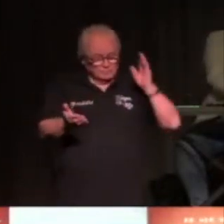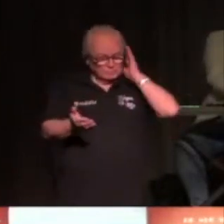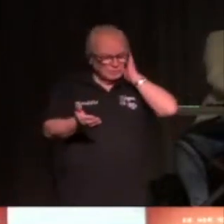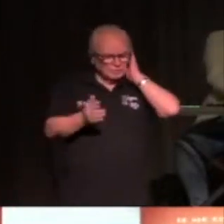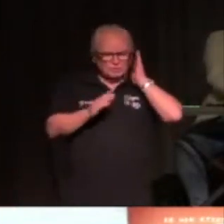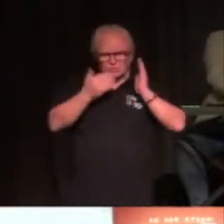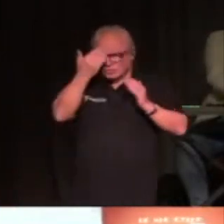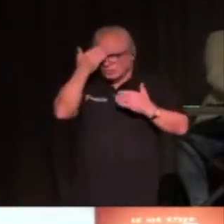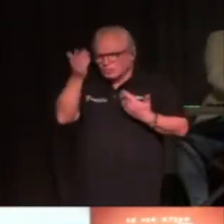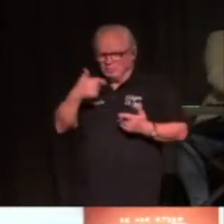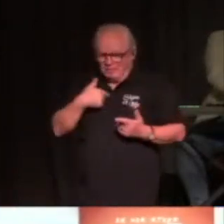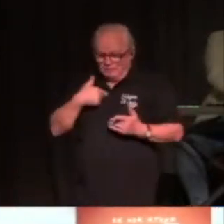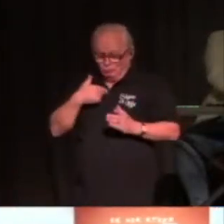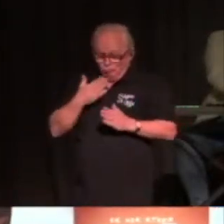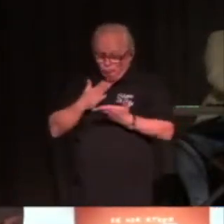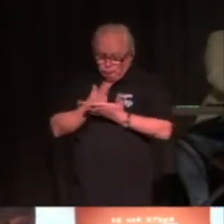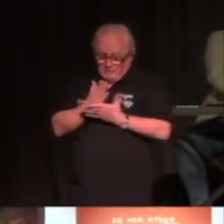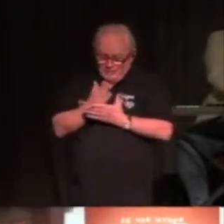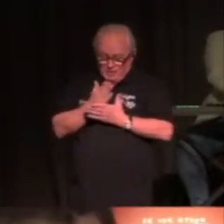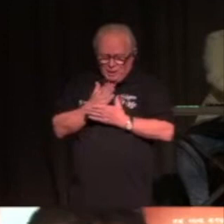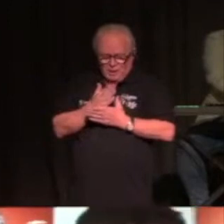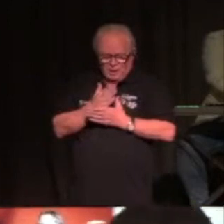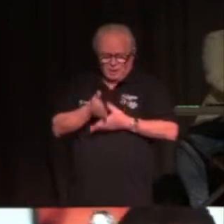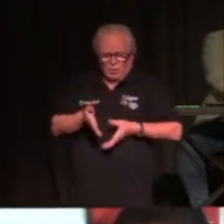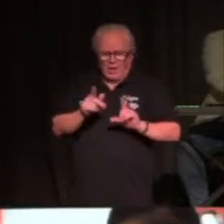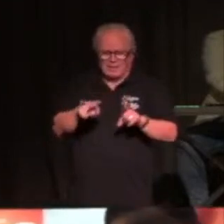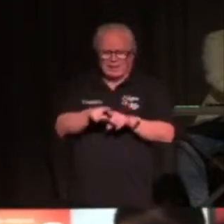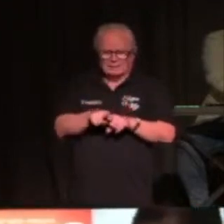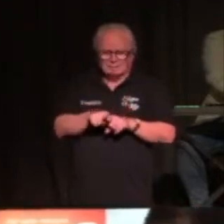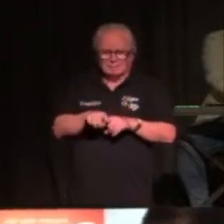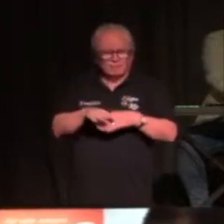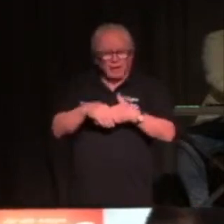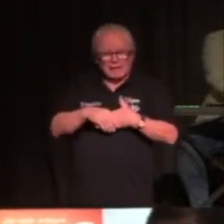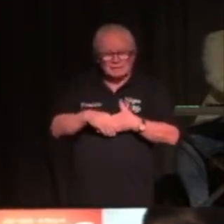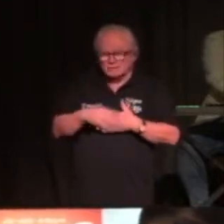Know you in that intimate way, that way of friends.